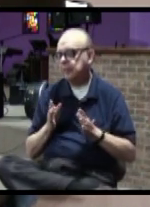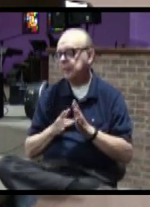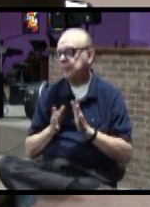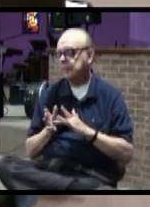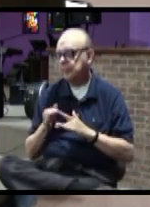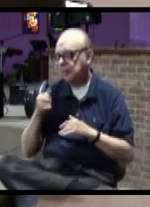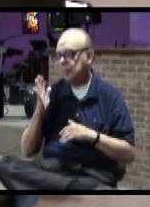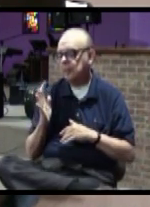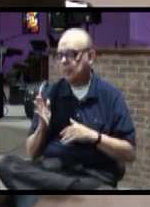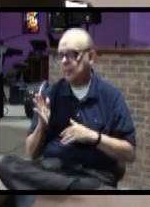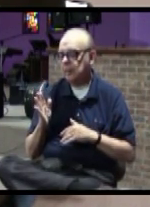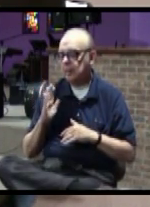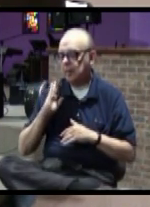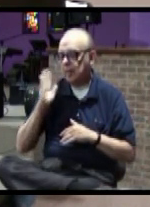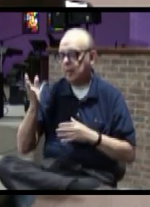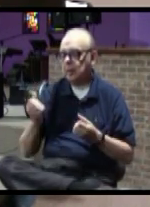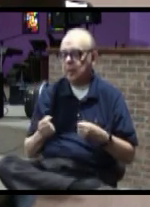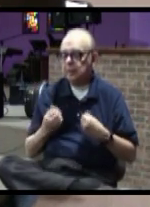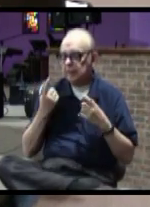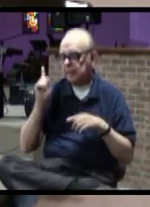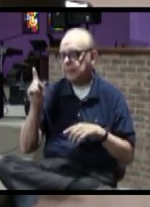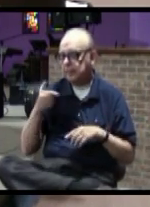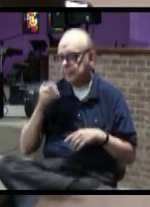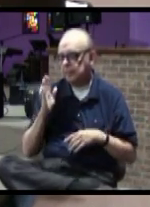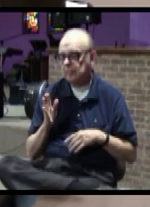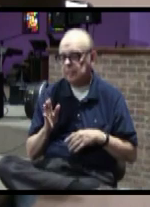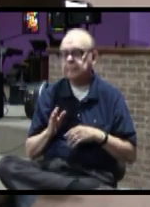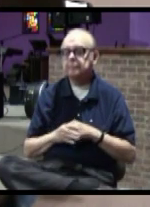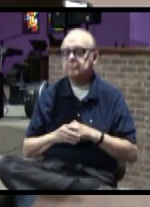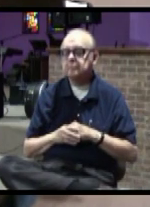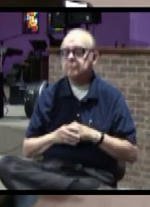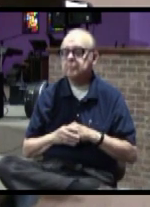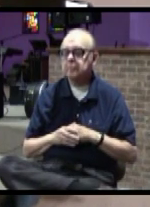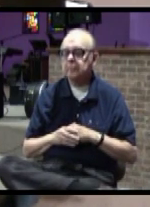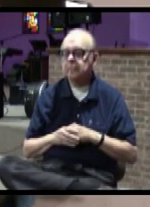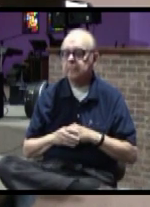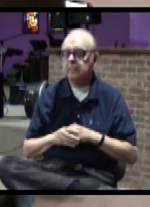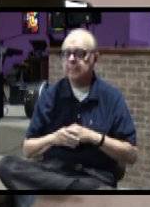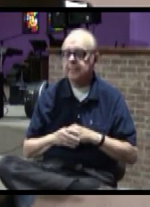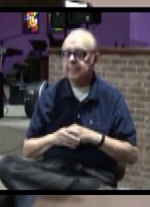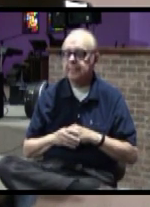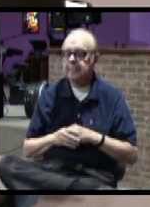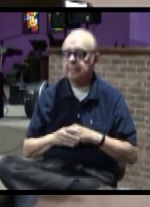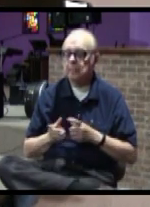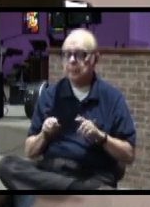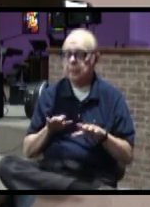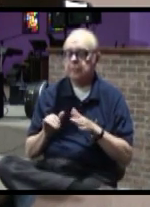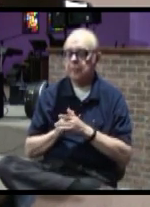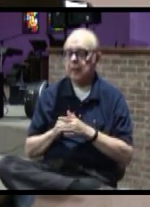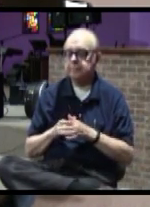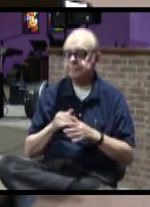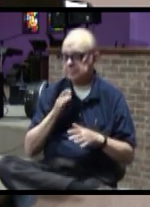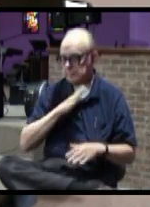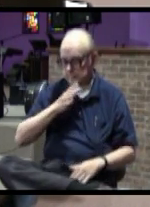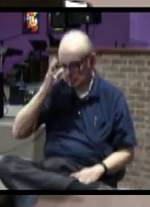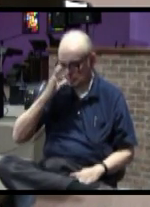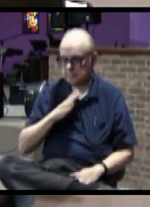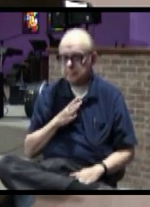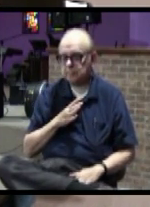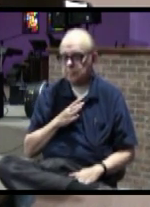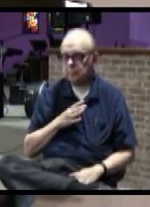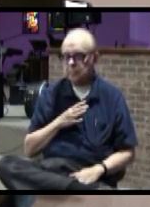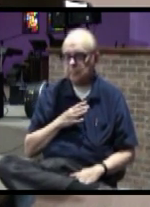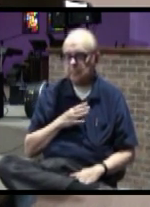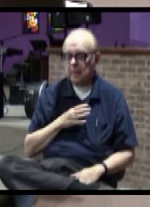You sacrificed for me. And God, I am going to sacrifice for you in this family. And when you